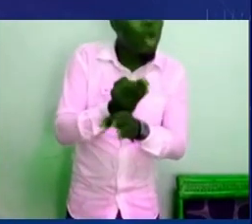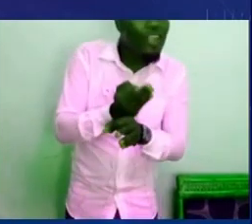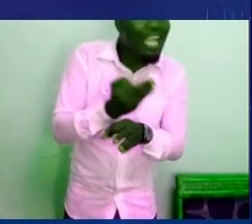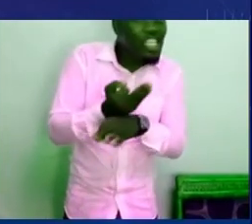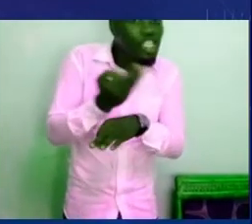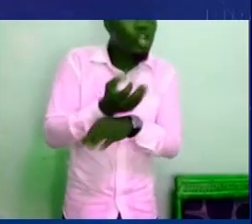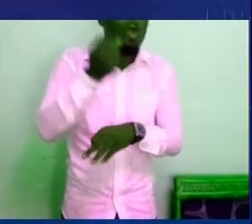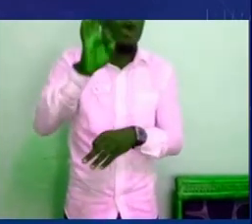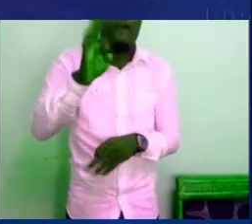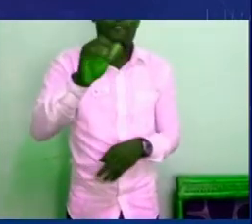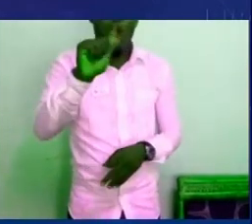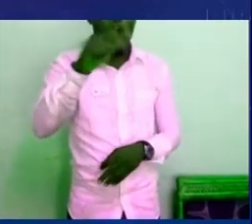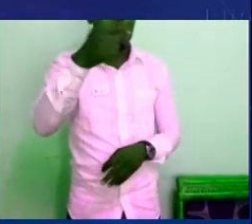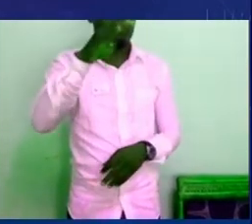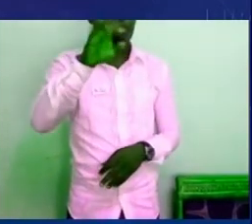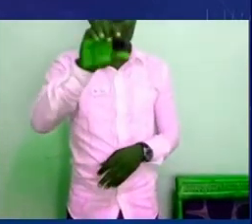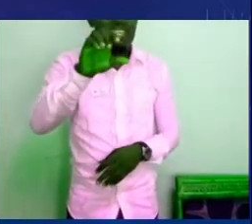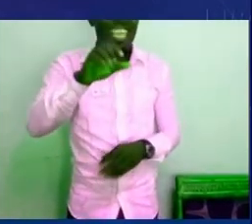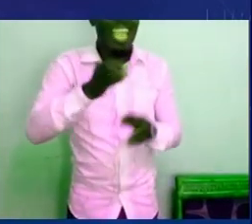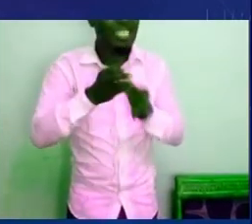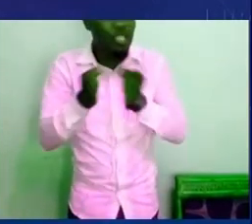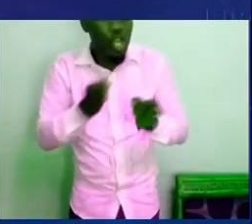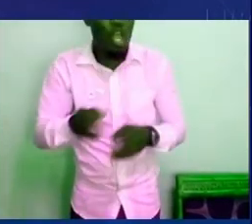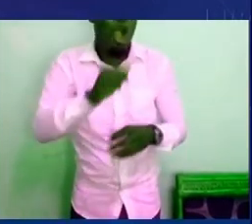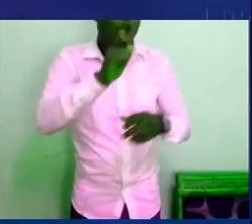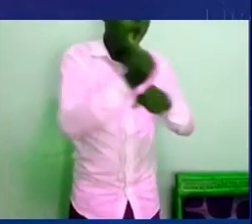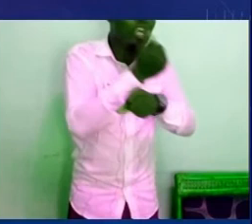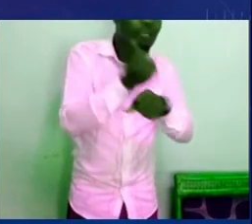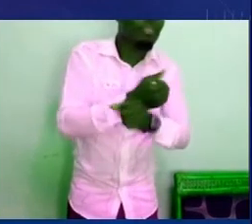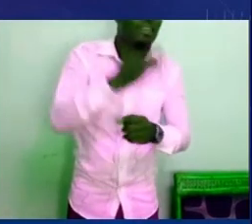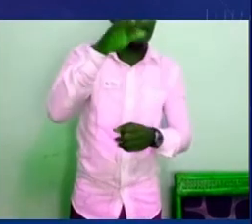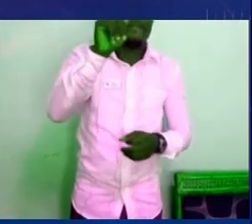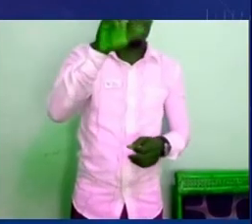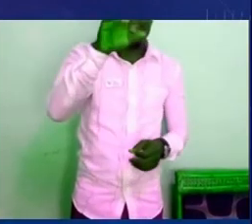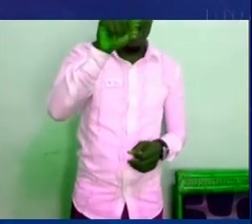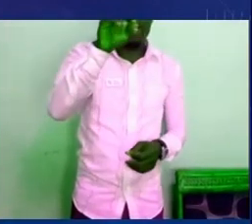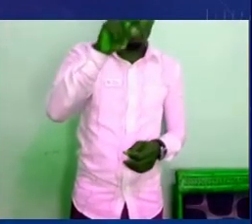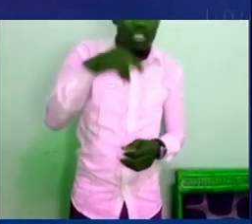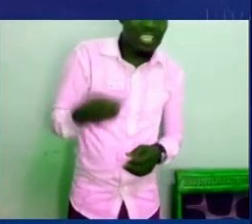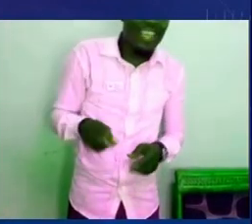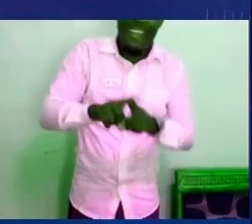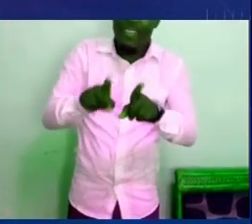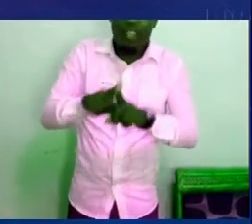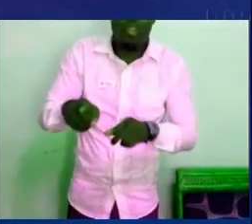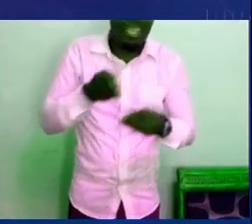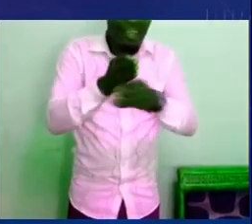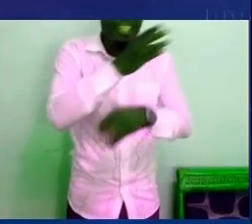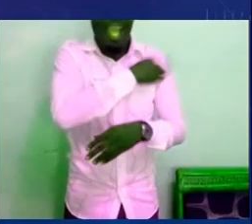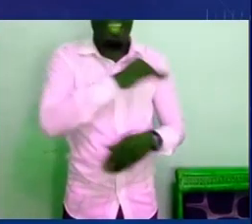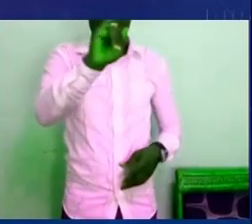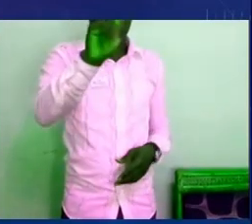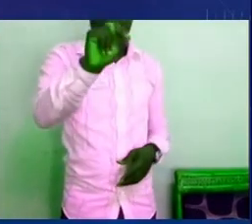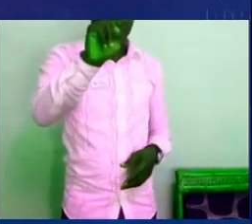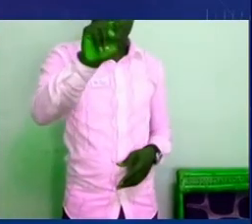the producer: the factorization of algebraic expressions, the algebraic fractions,